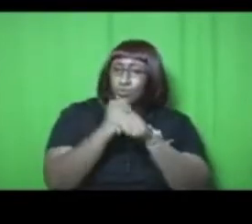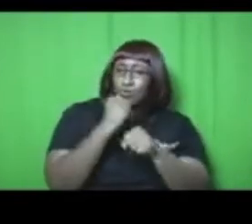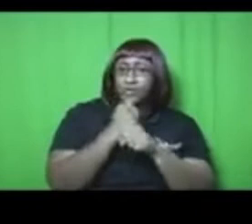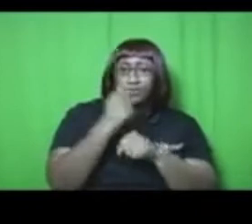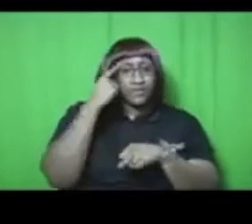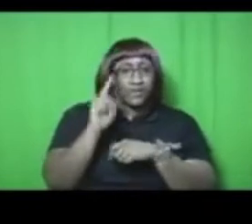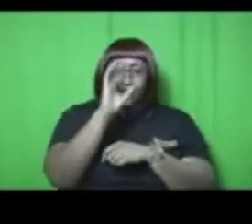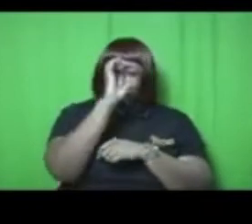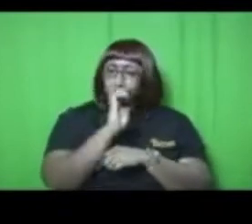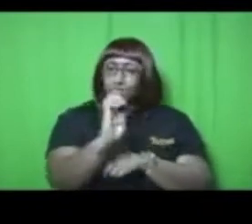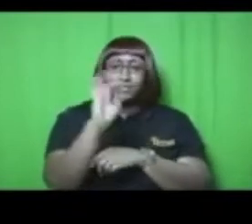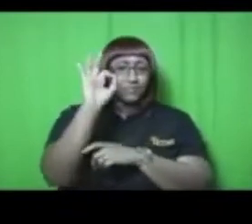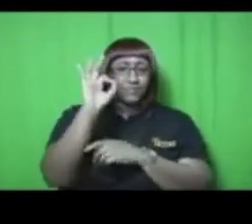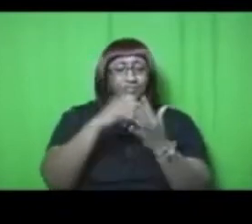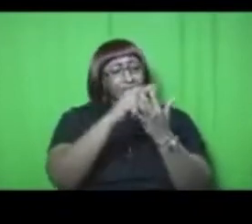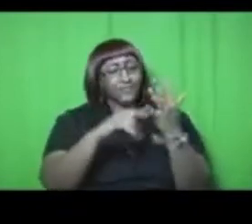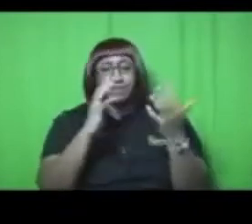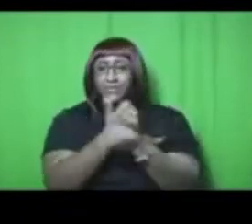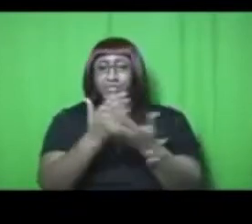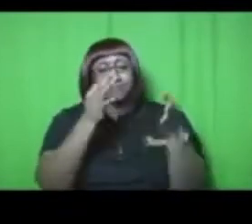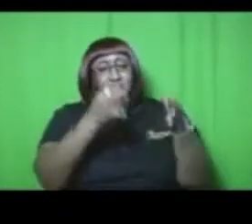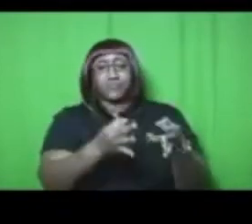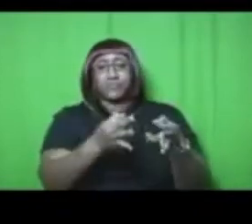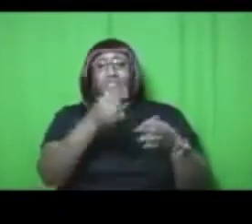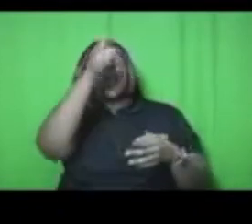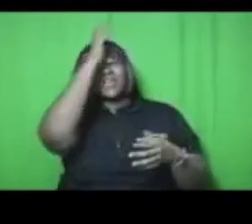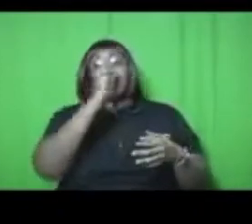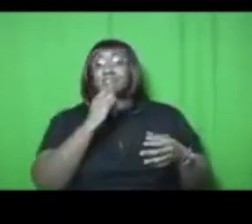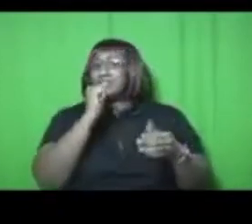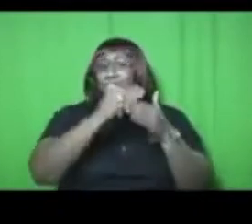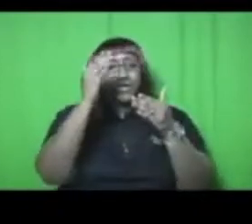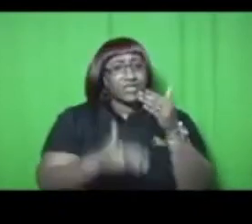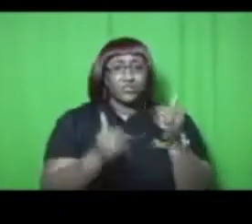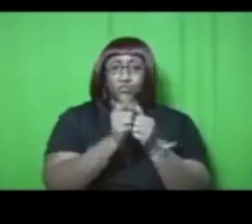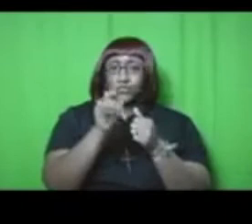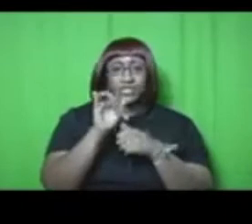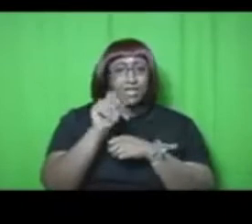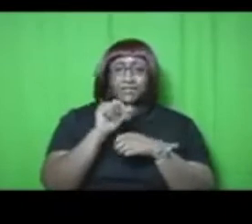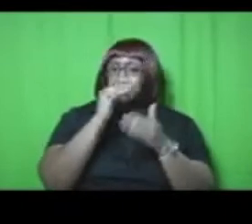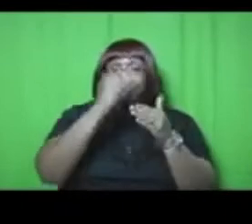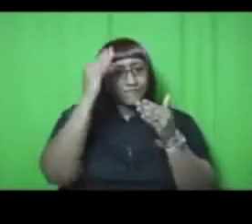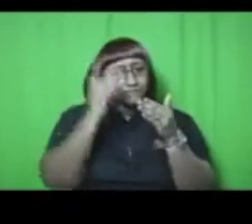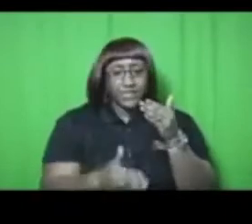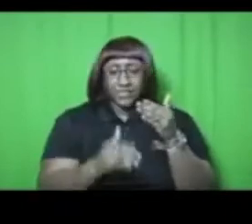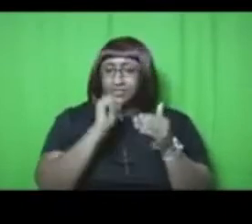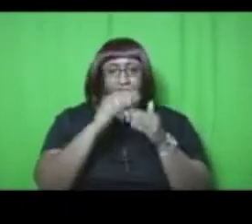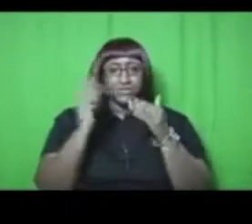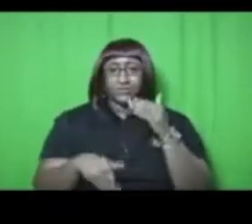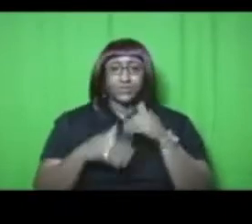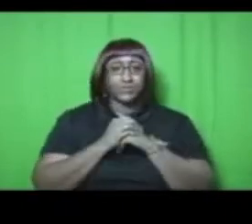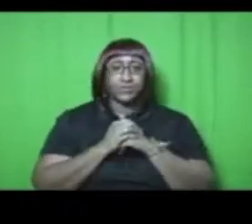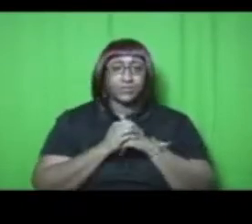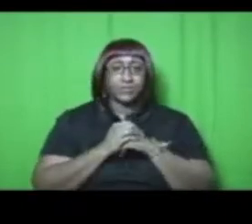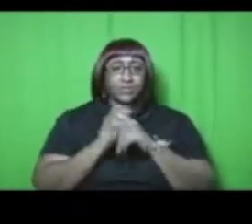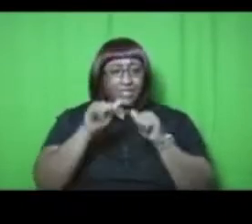for a priest. He had everything going good, but God said, I ain't through with you yet. I ain't through with you.